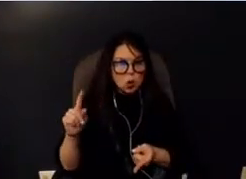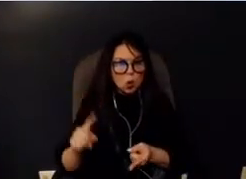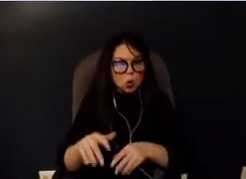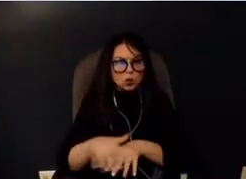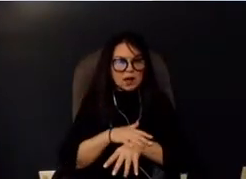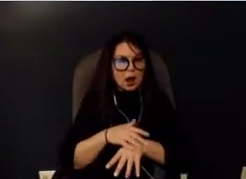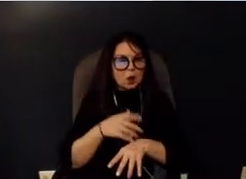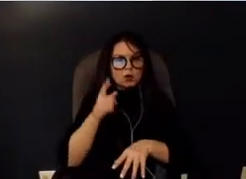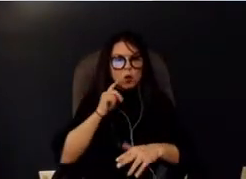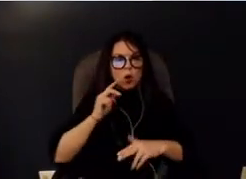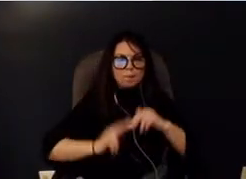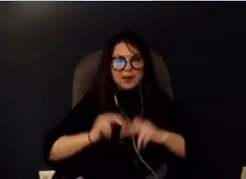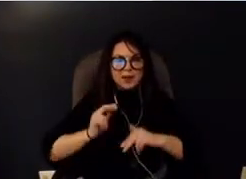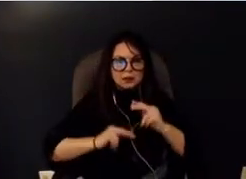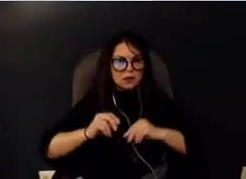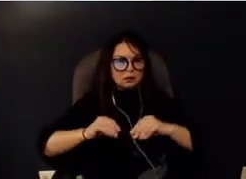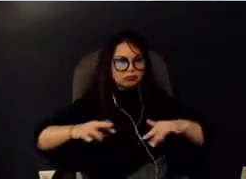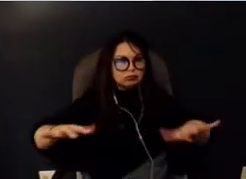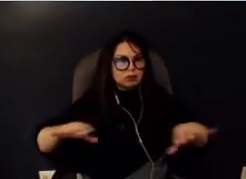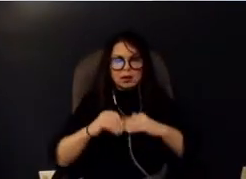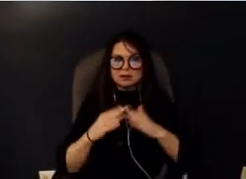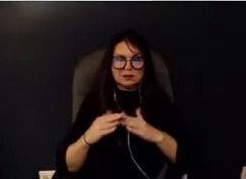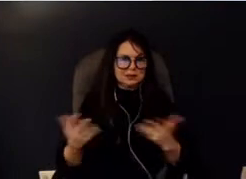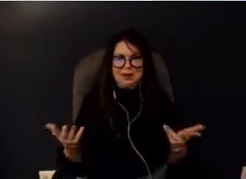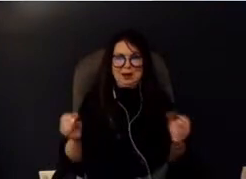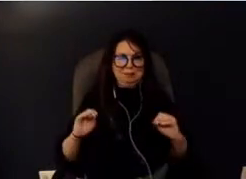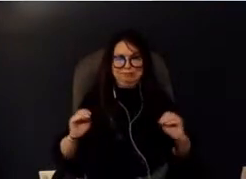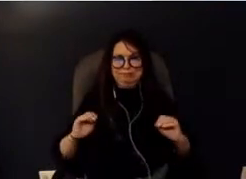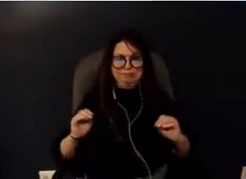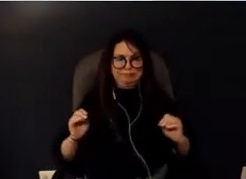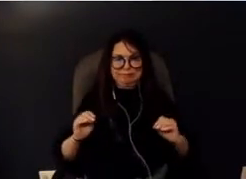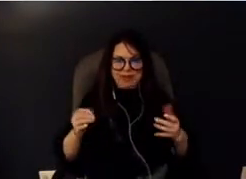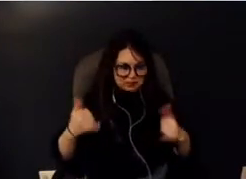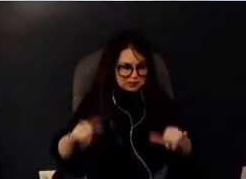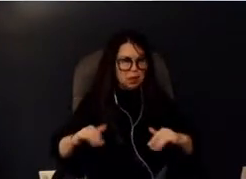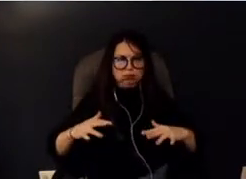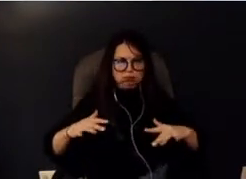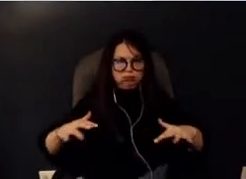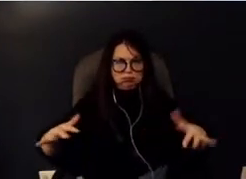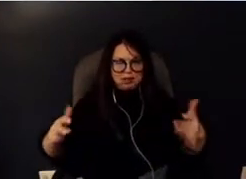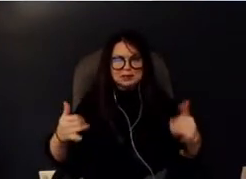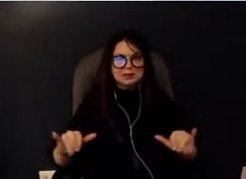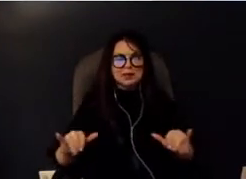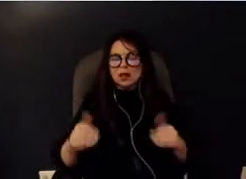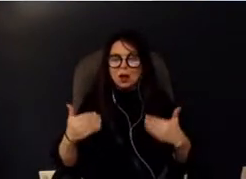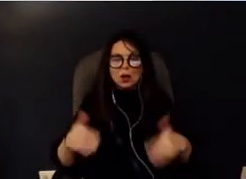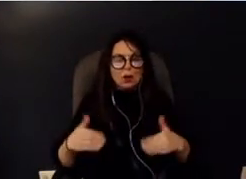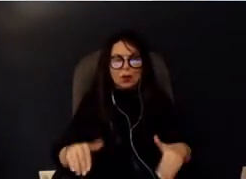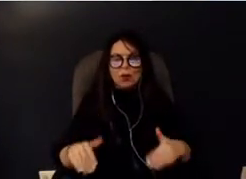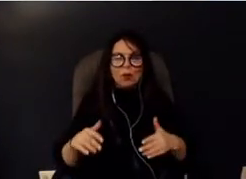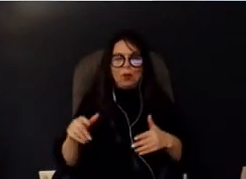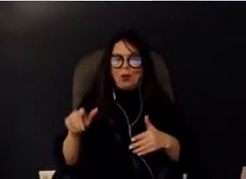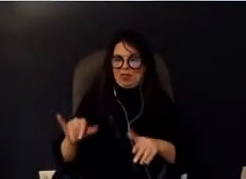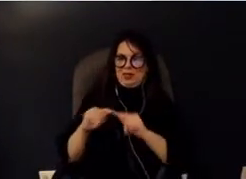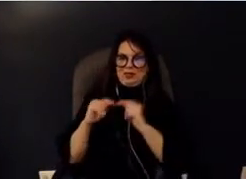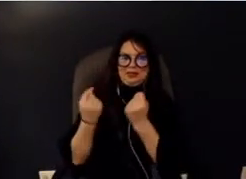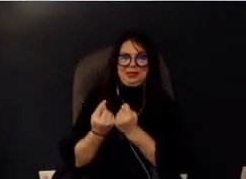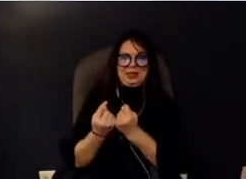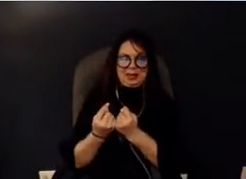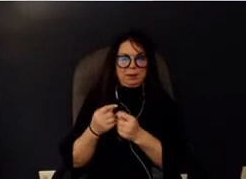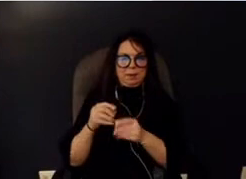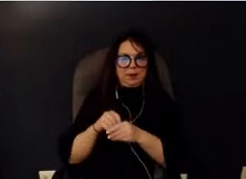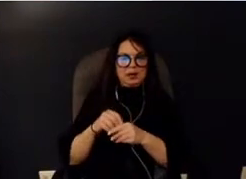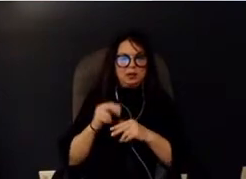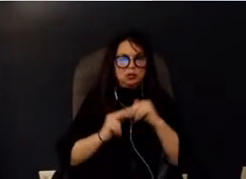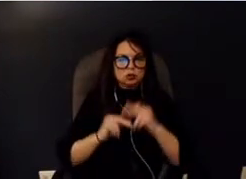city. And I can't speak more highly of the team that we have in Construction Code Services, the leadership team, as